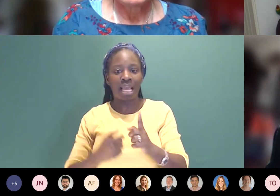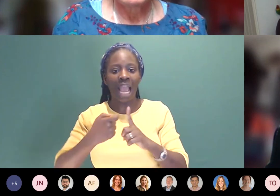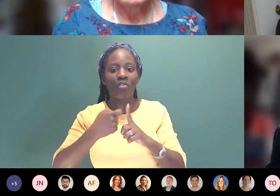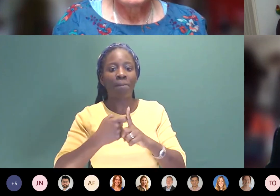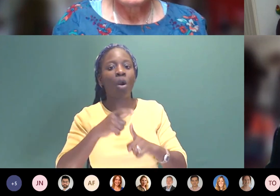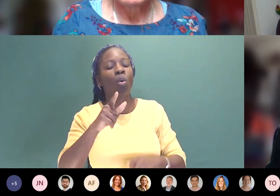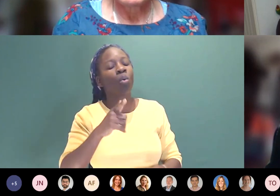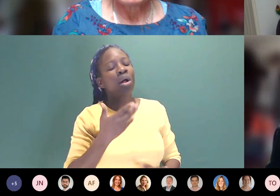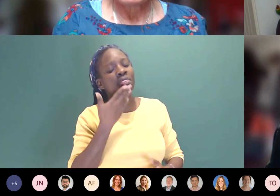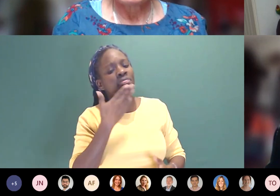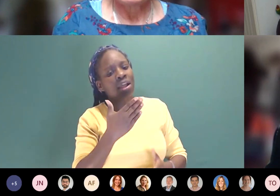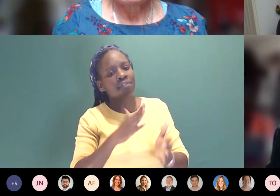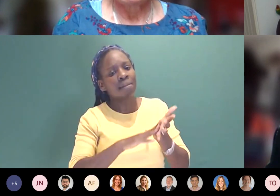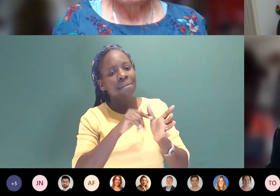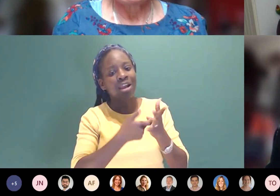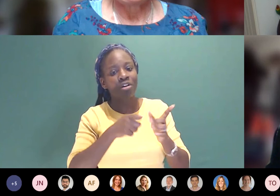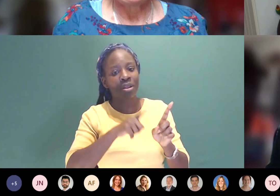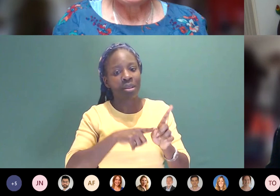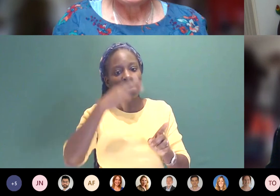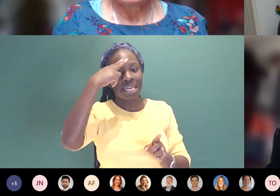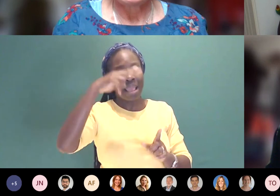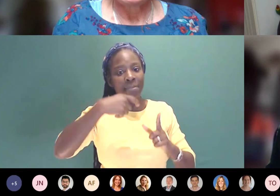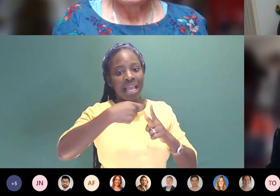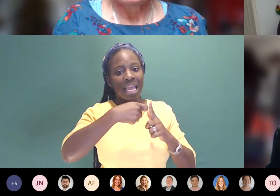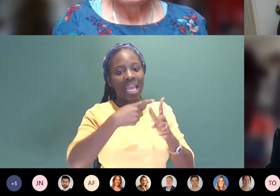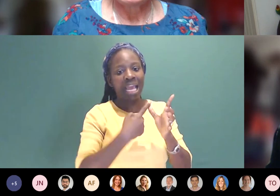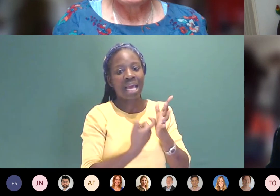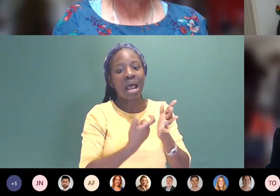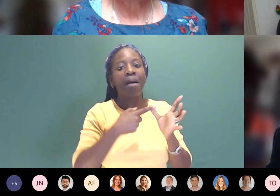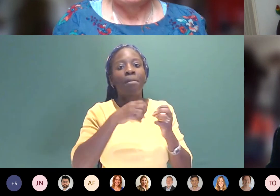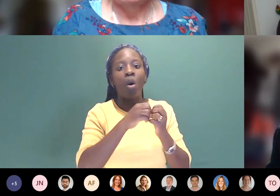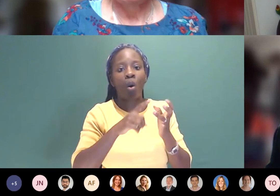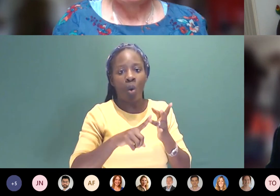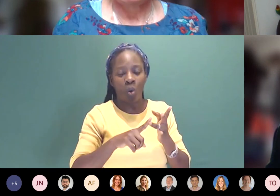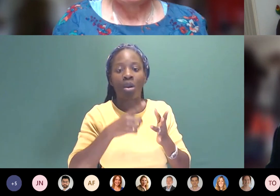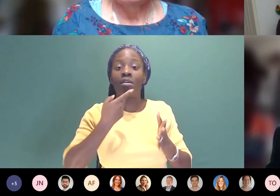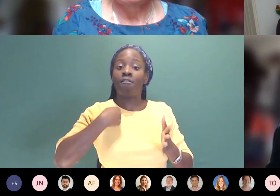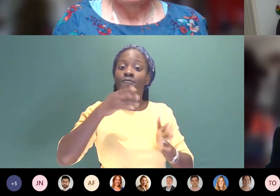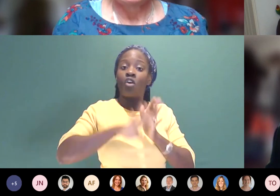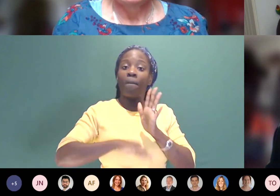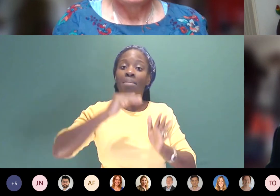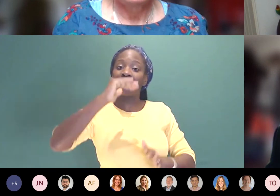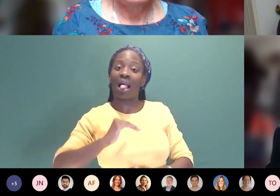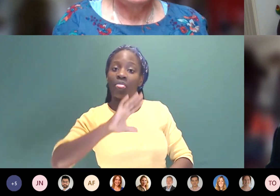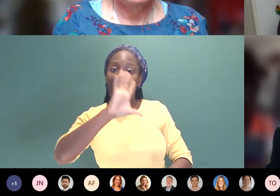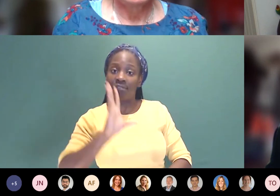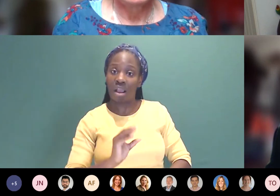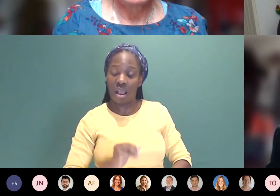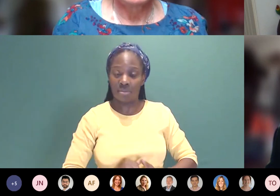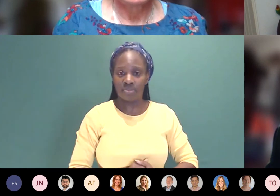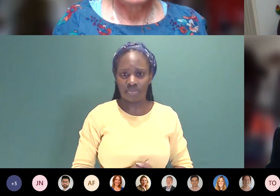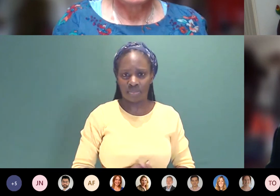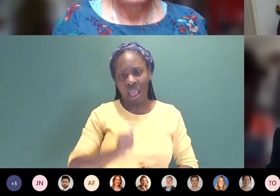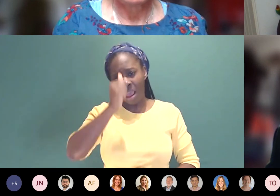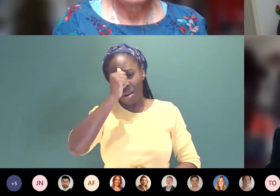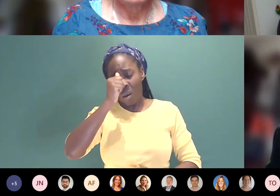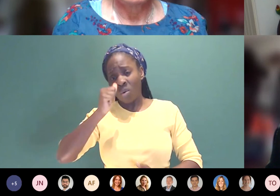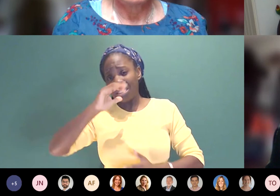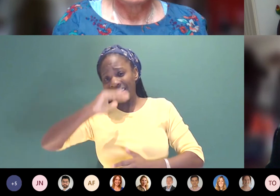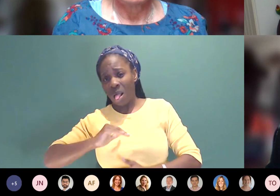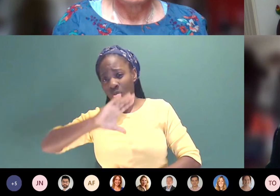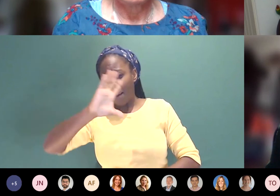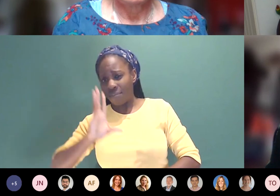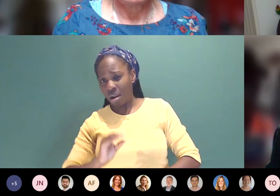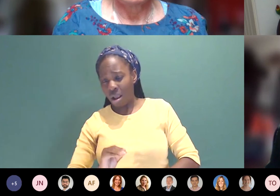it correctly. My name is Karabo, and I'm from South Africa. I know in South Africa we have been